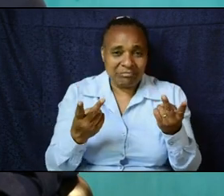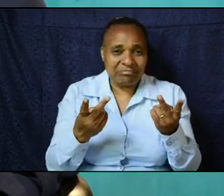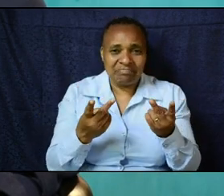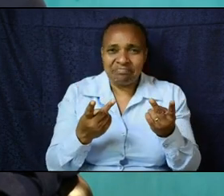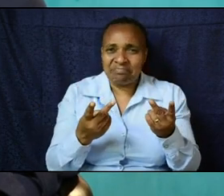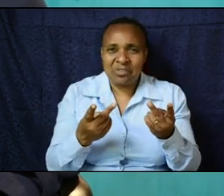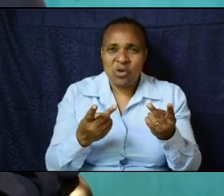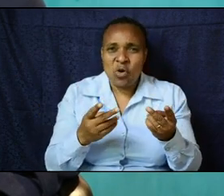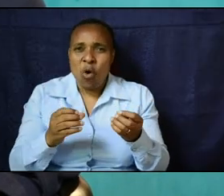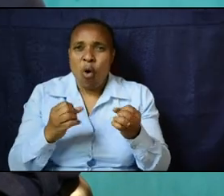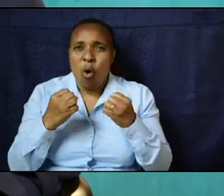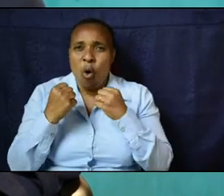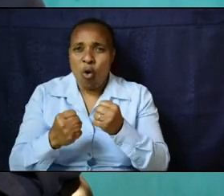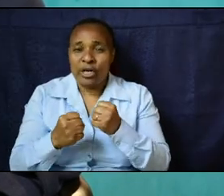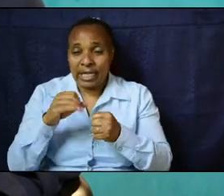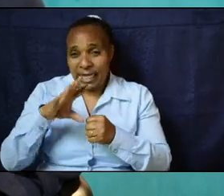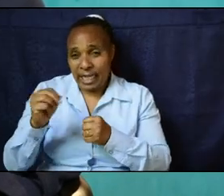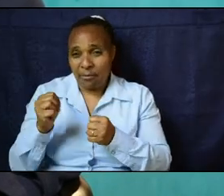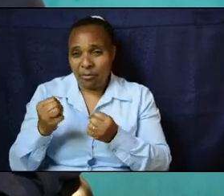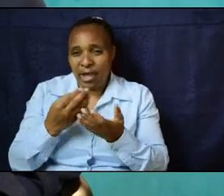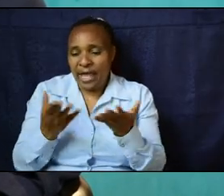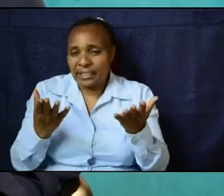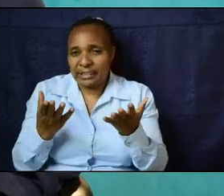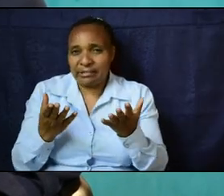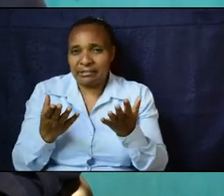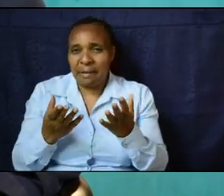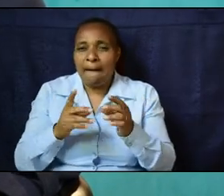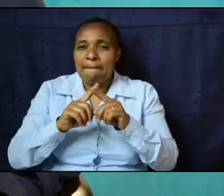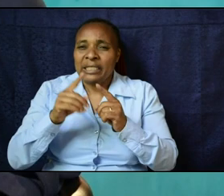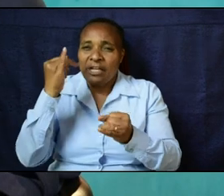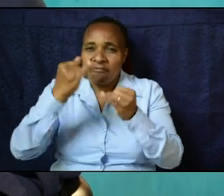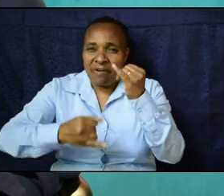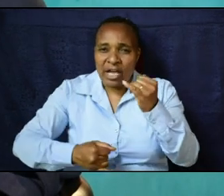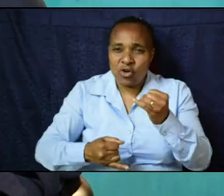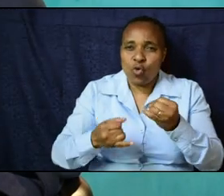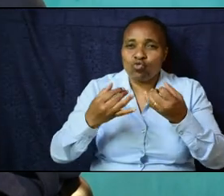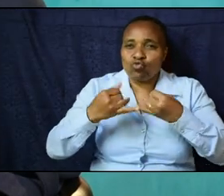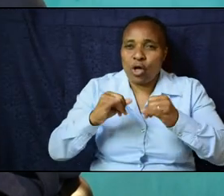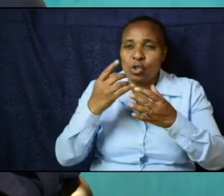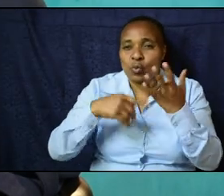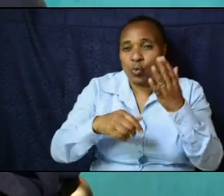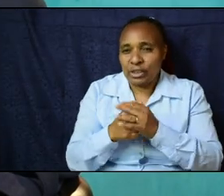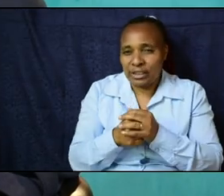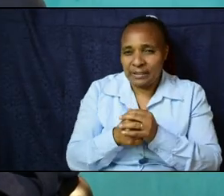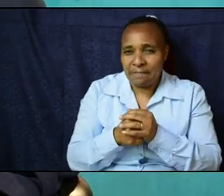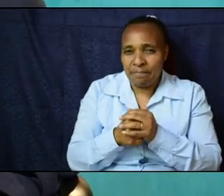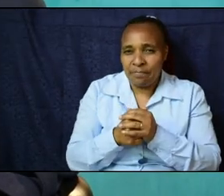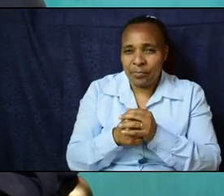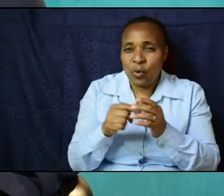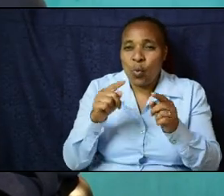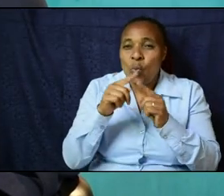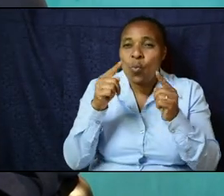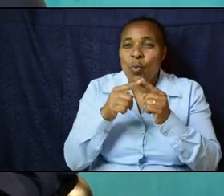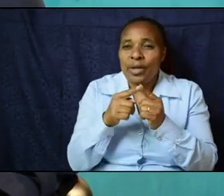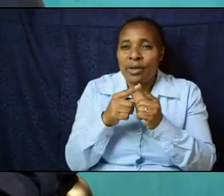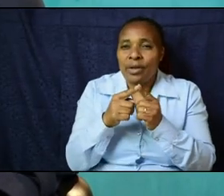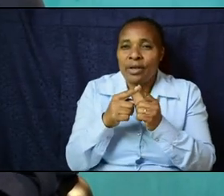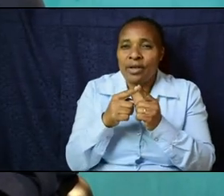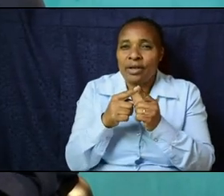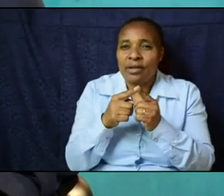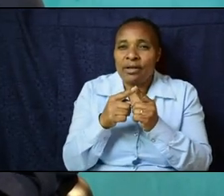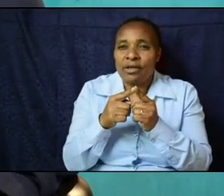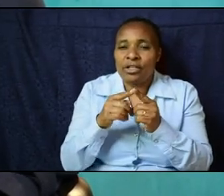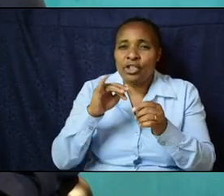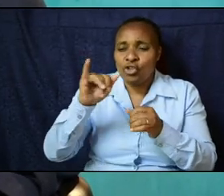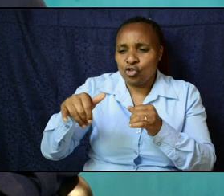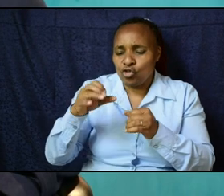he didn't see them like holding him in contempt or anything like that. And then the final test, you can see that when Joseph's